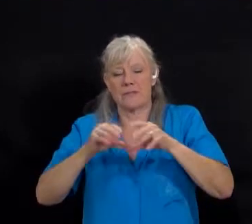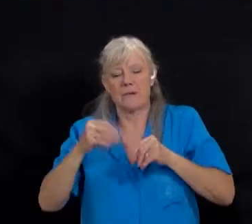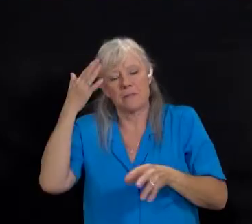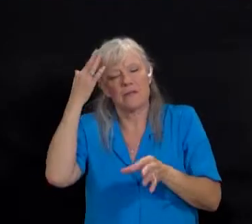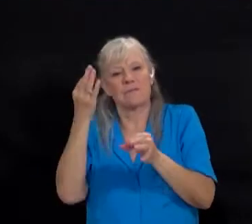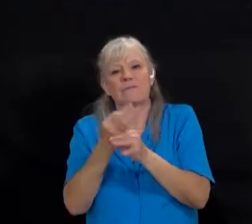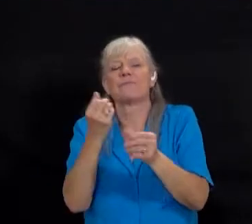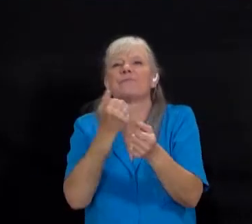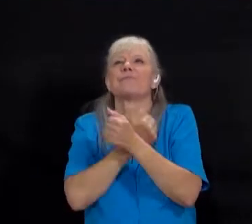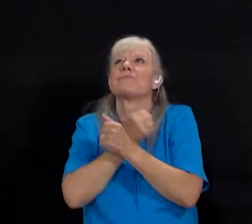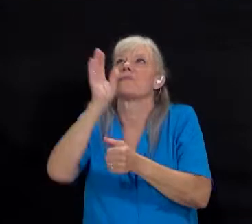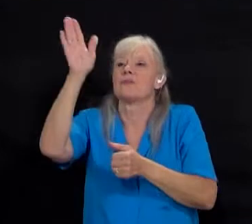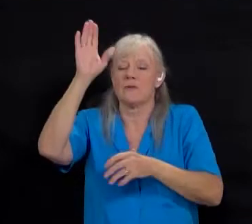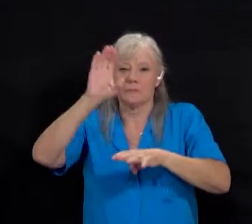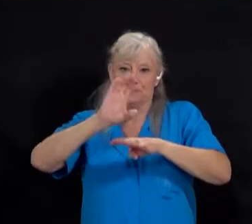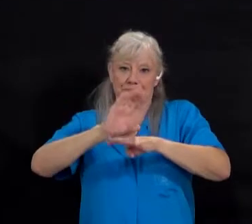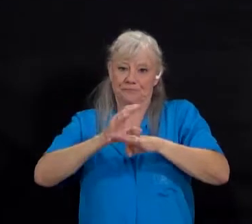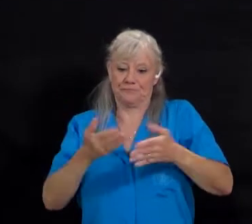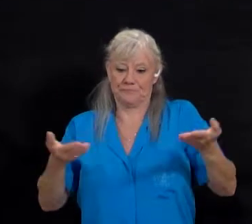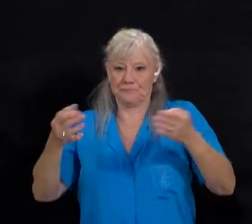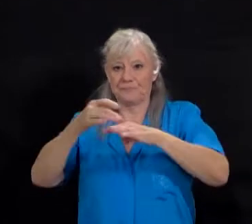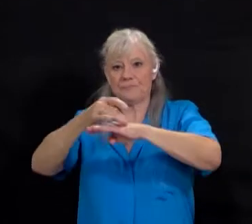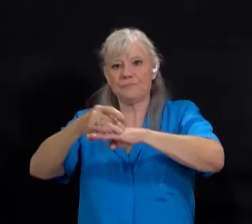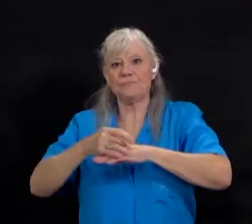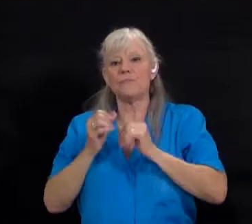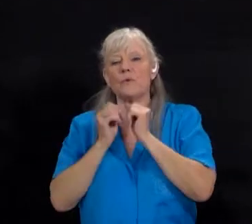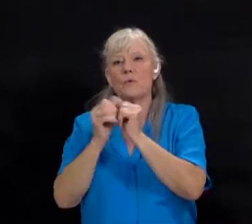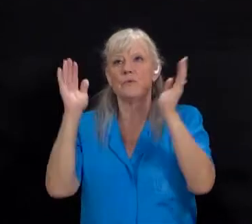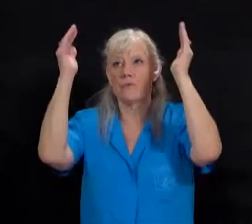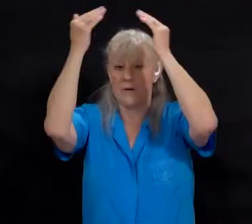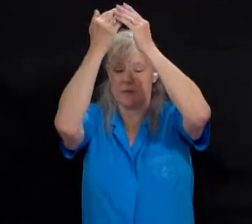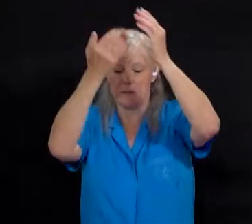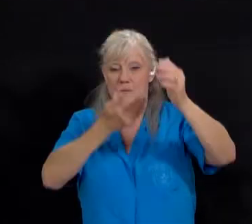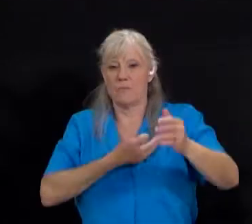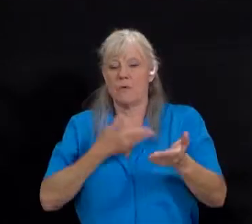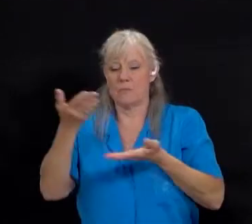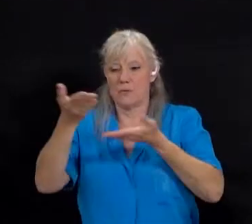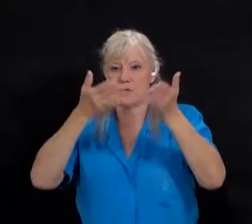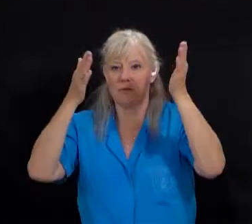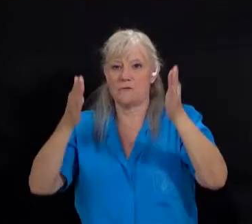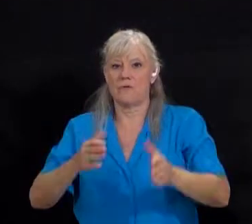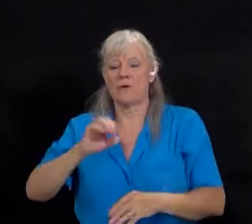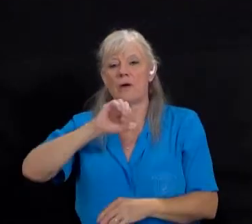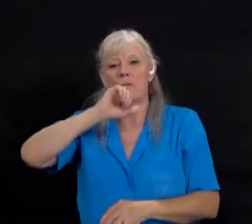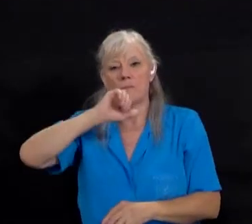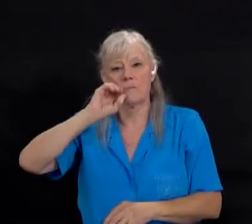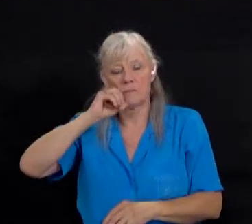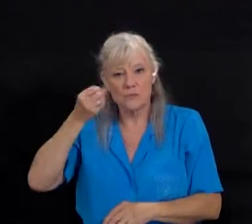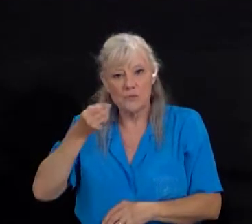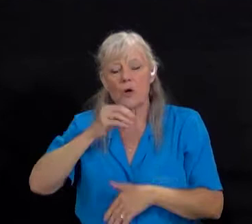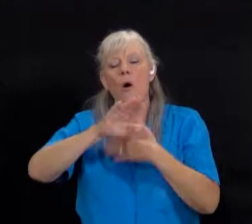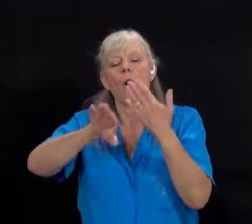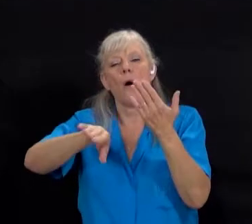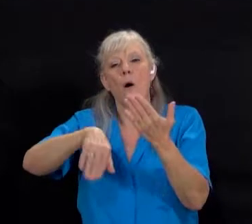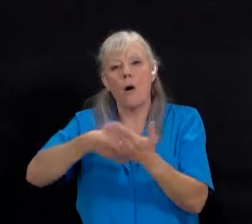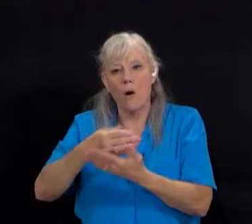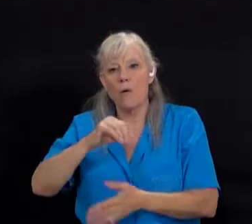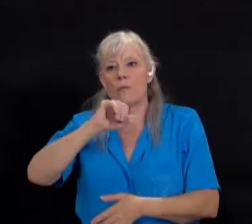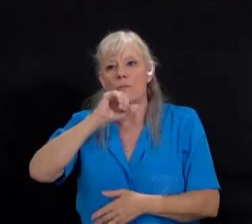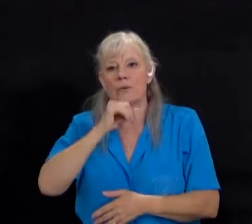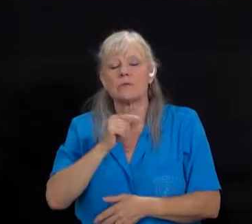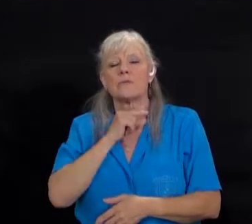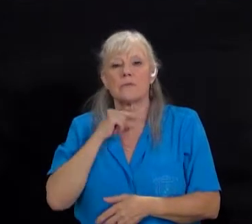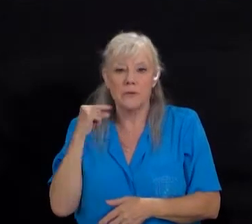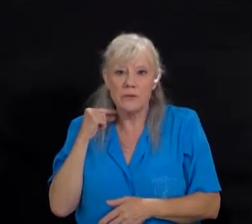your pilgrim church on earth with your servant Francis, our Pope, Michael, our Bishop, the Order of Bishops, all the